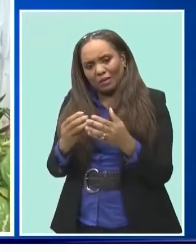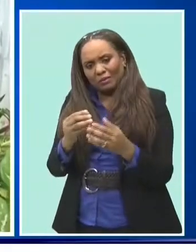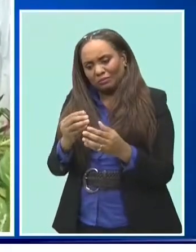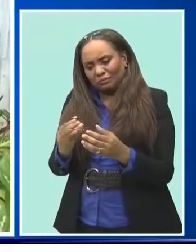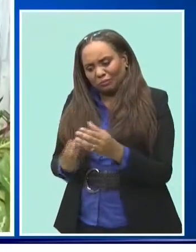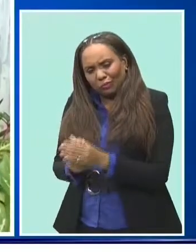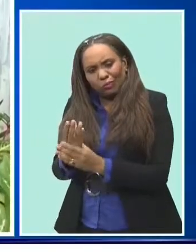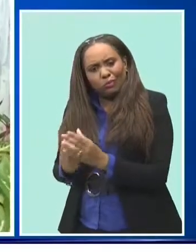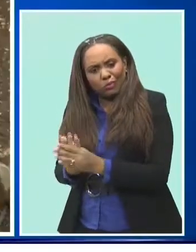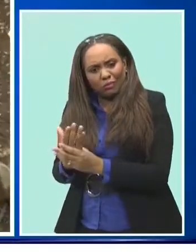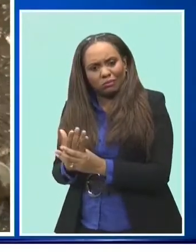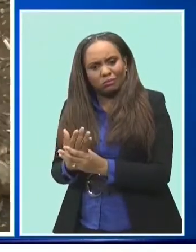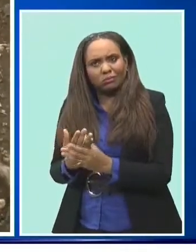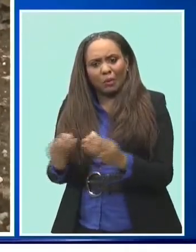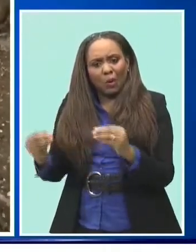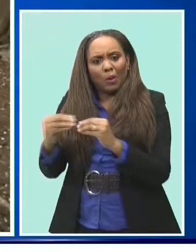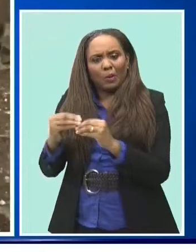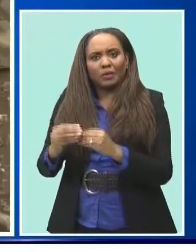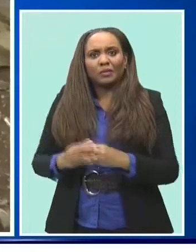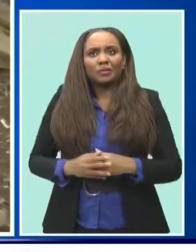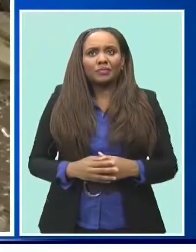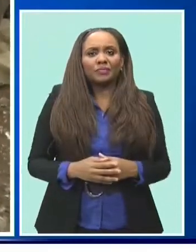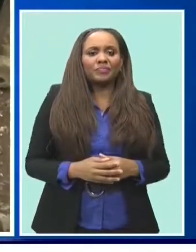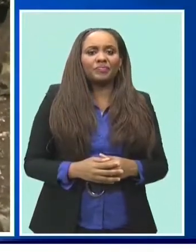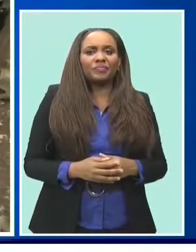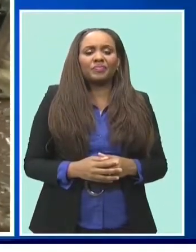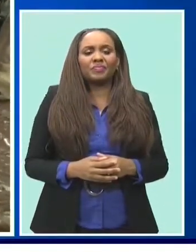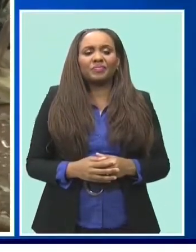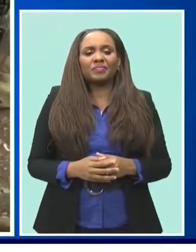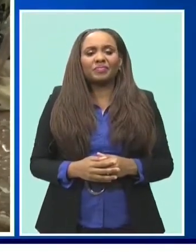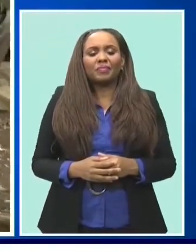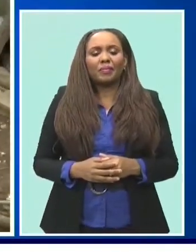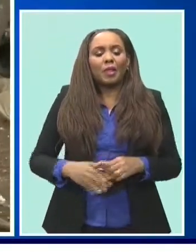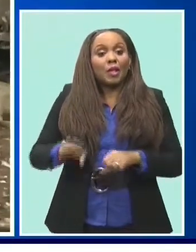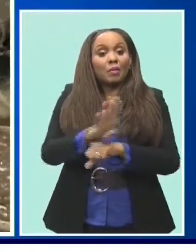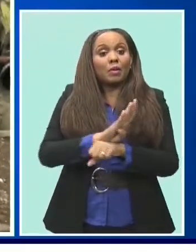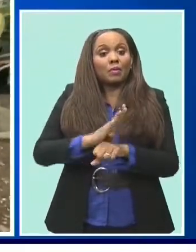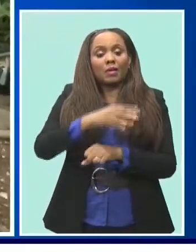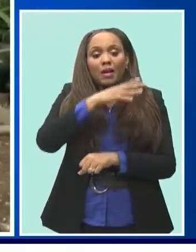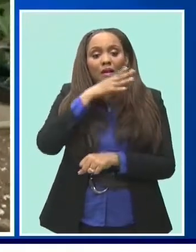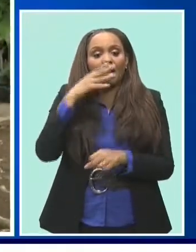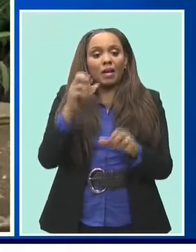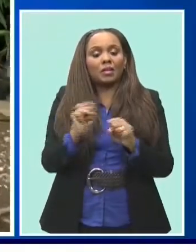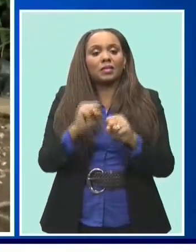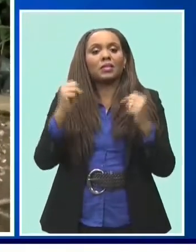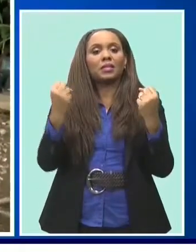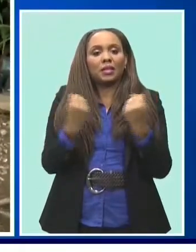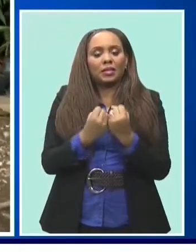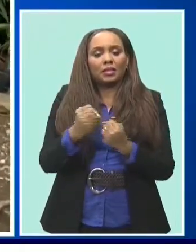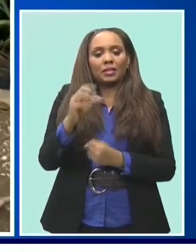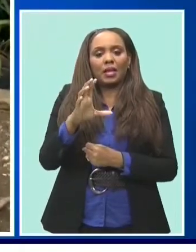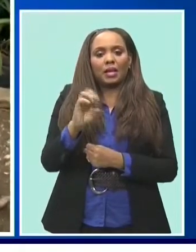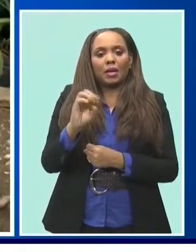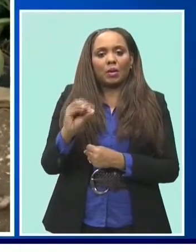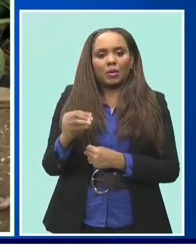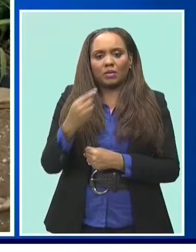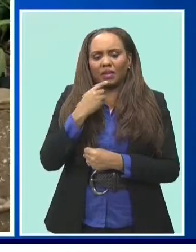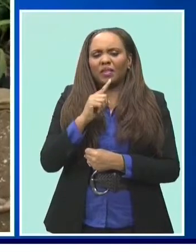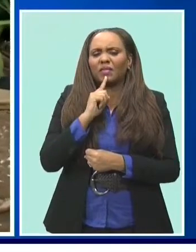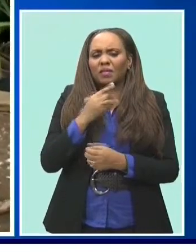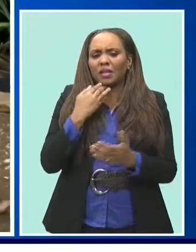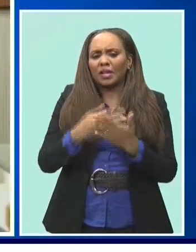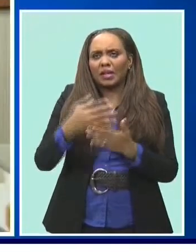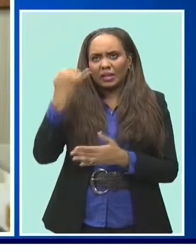to extend these here. Slater's efforts have even been lauded by the Barbados Agricultural Society CEO, James Paul.